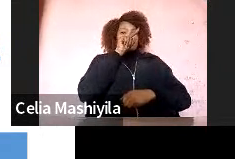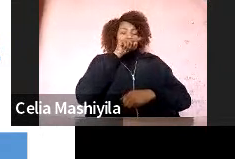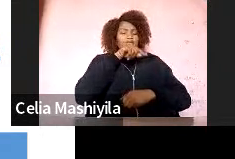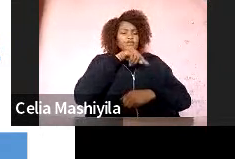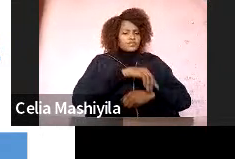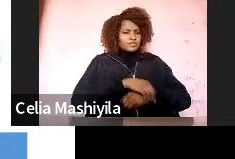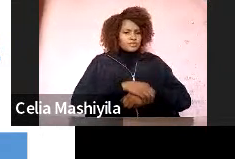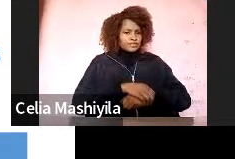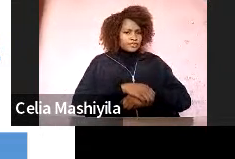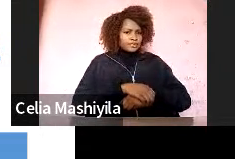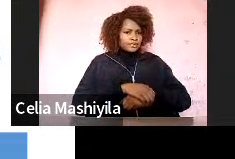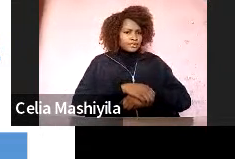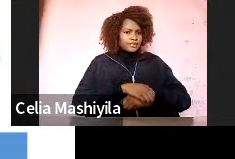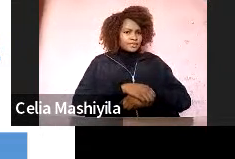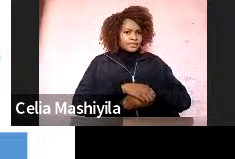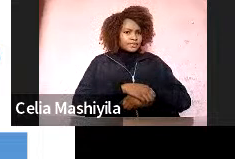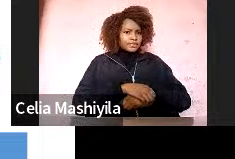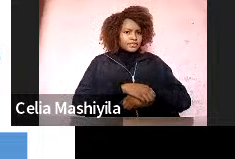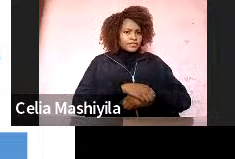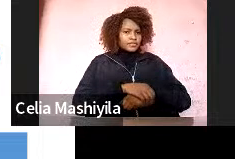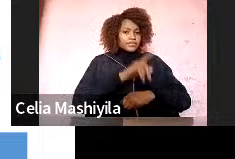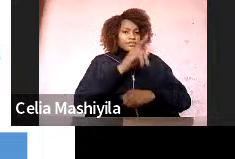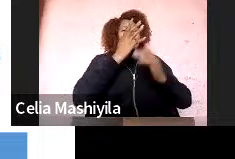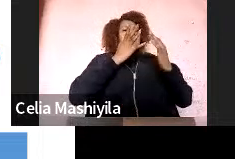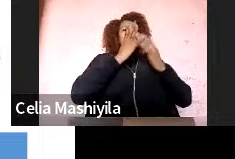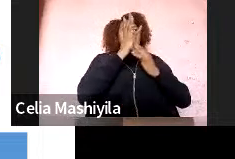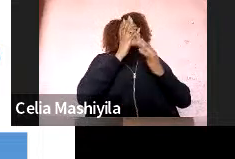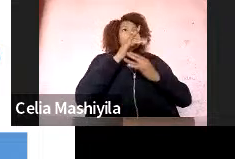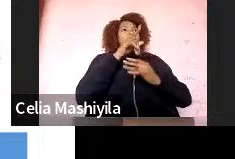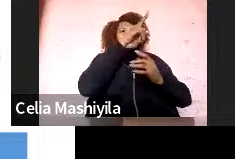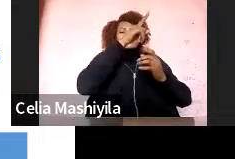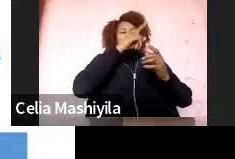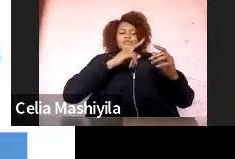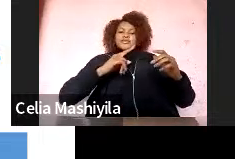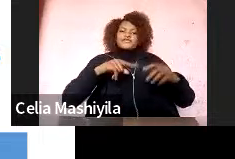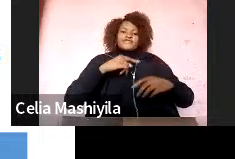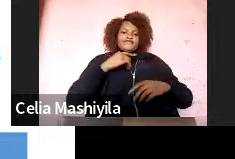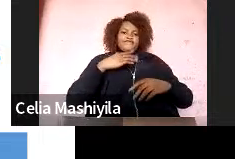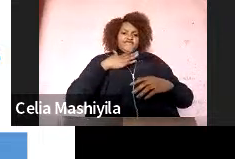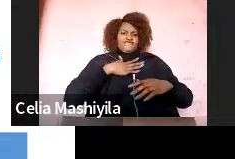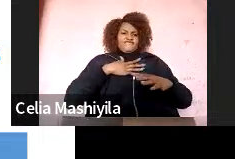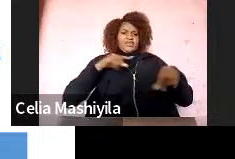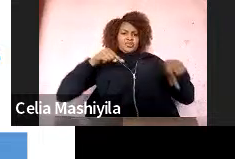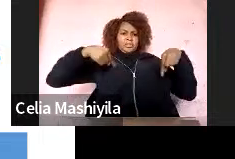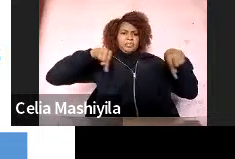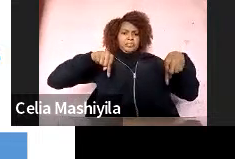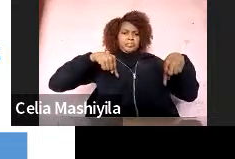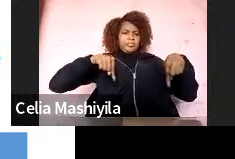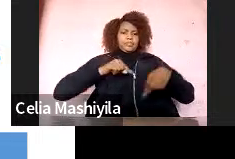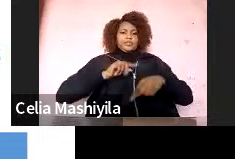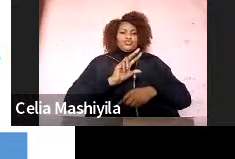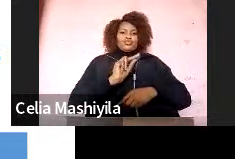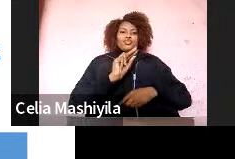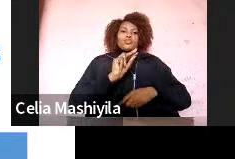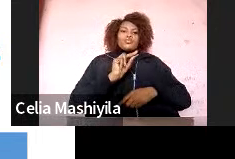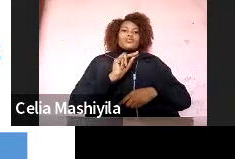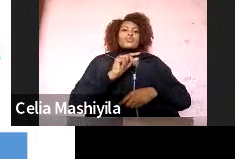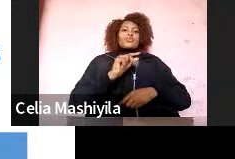prejudice by SARS in a confidential manner, because we need to work within the legislative